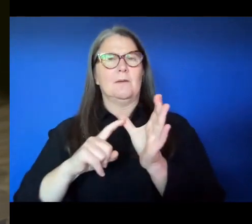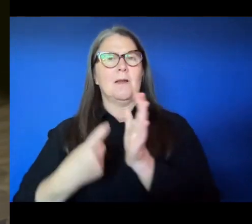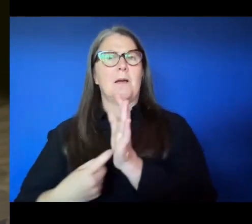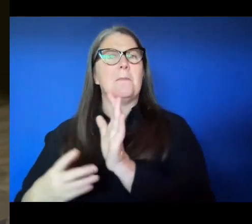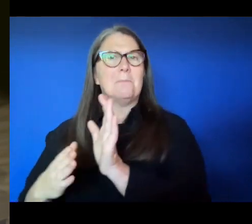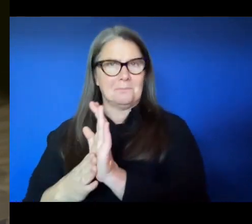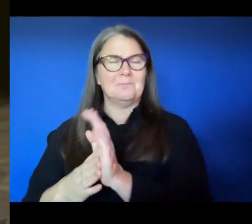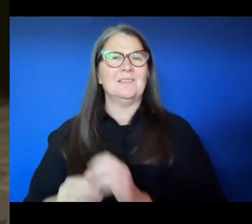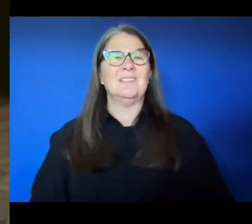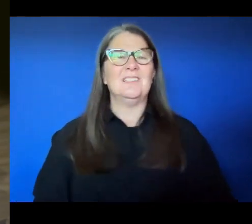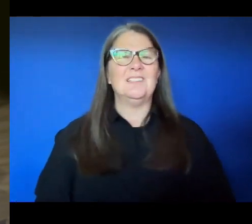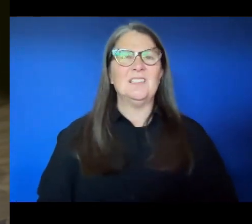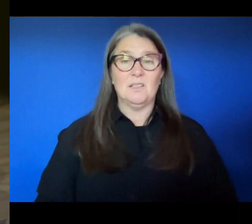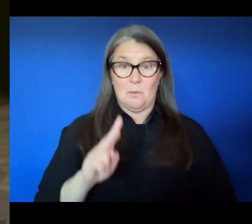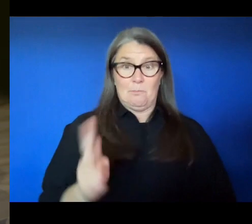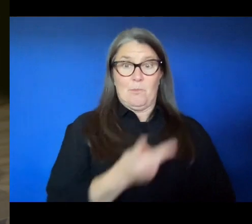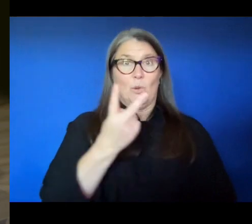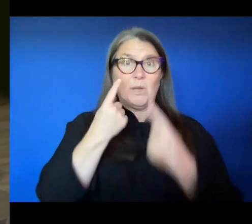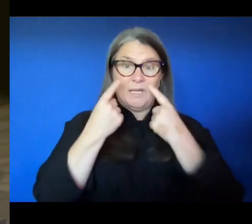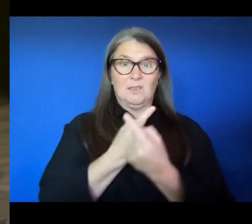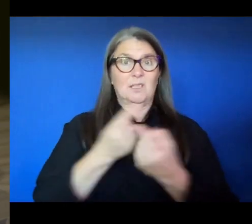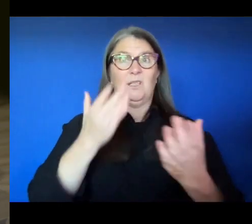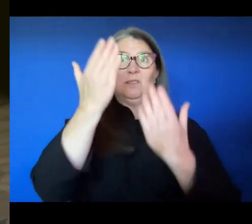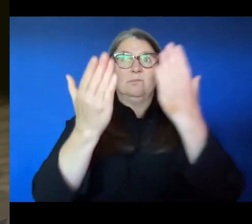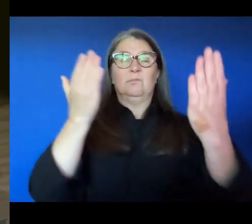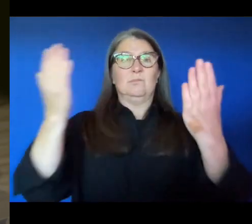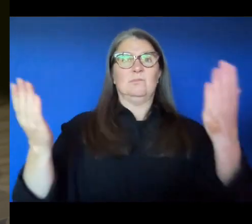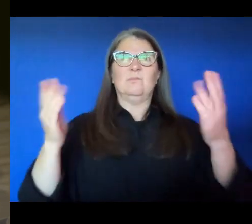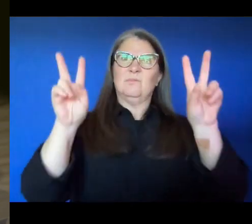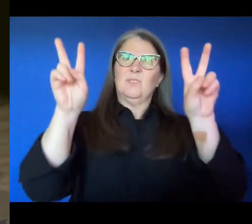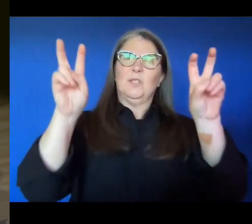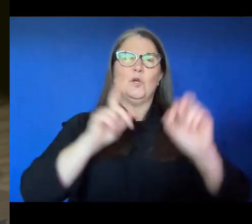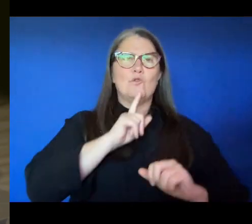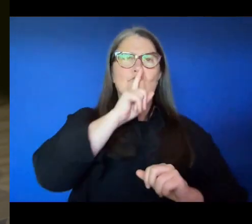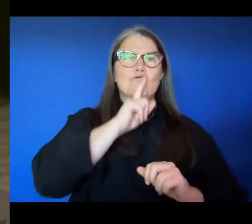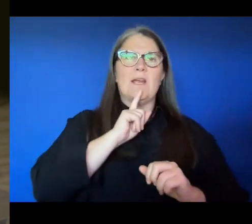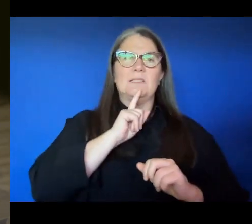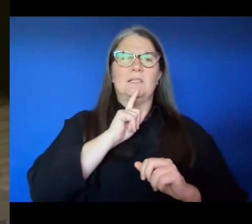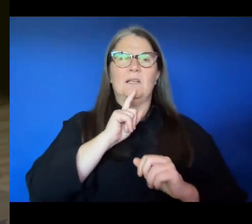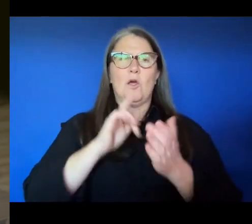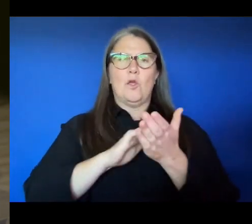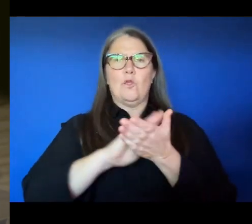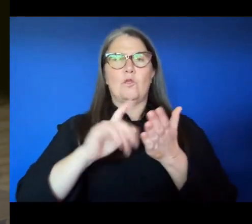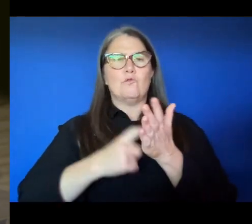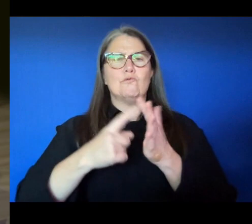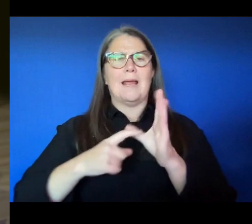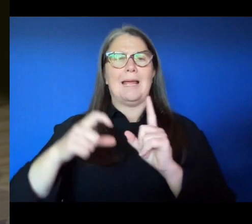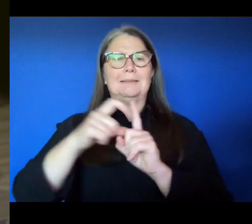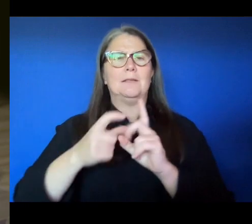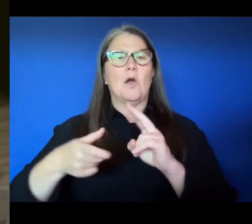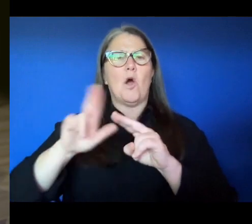the moment, The Red Thread of History, Loose Ends, is one that considers the historical and ongoing impacts of